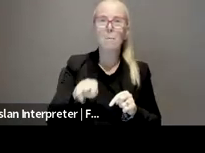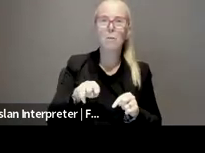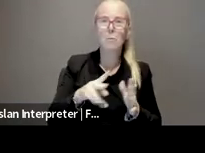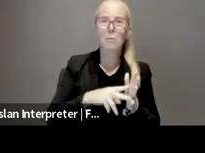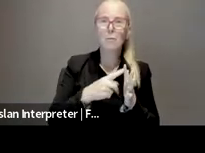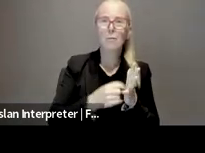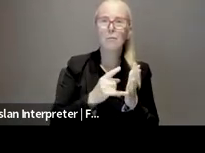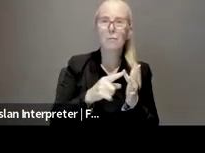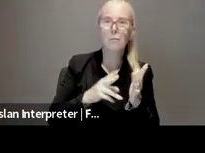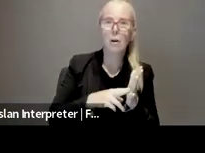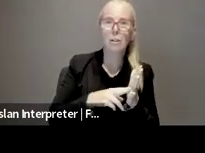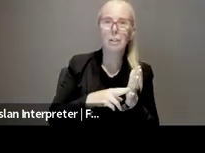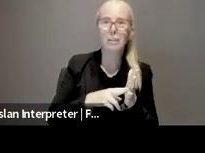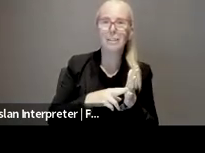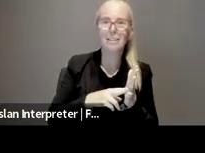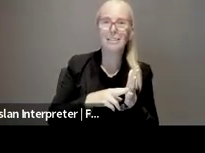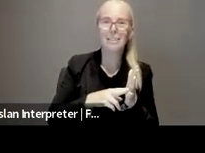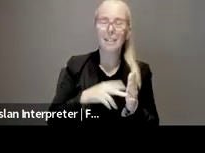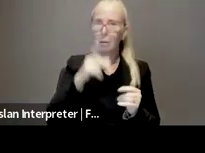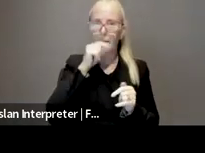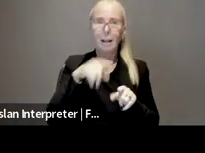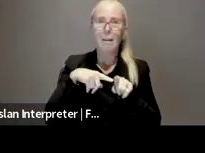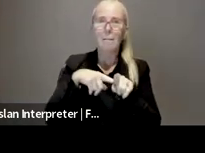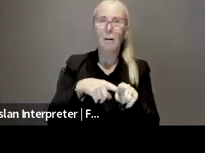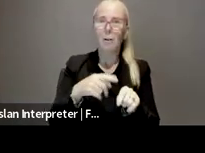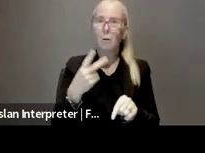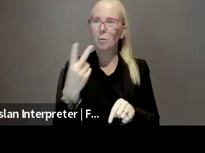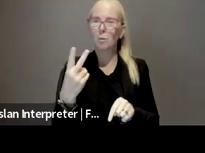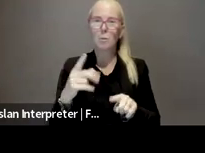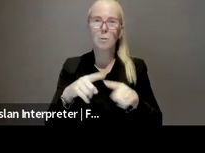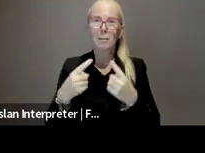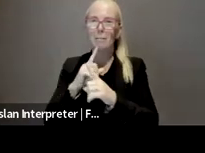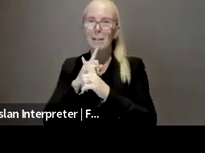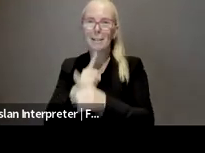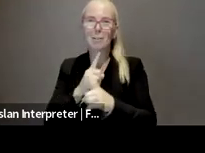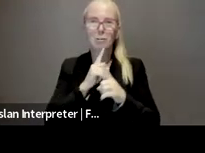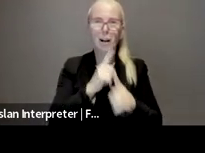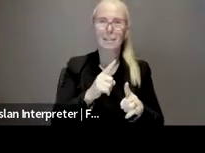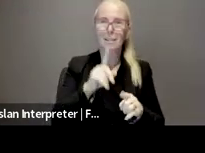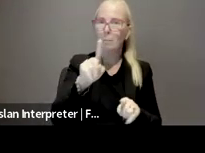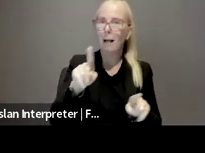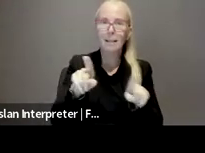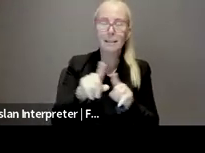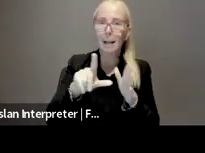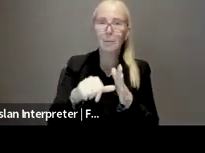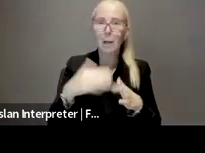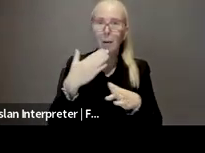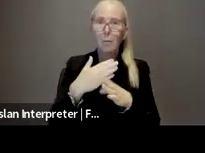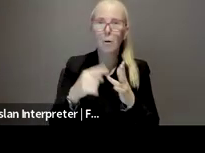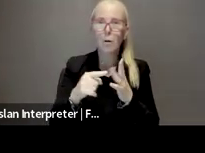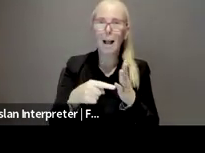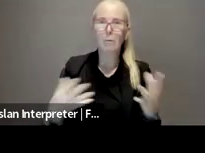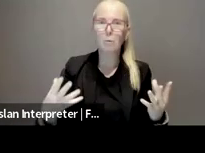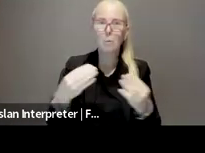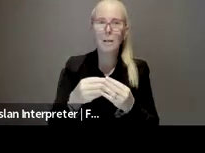instructors simultaneously, so people with and without disabilities can work out together. You know how you're participating in an online fitness class and sometimes you gotta